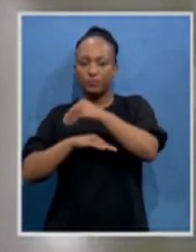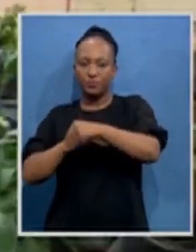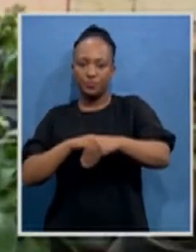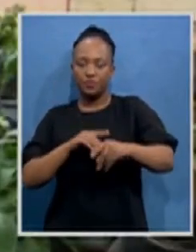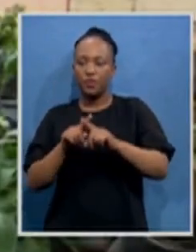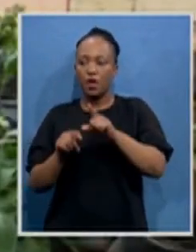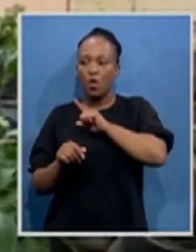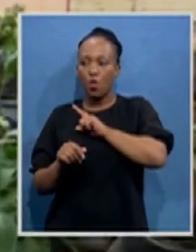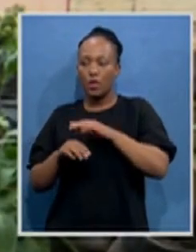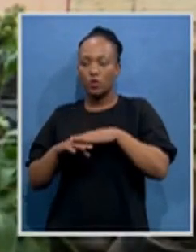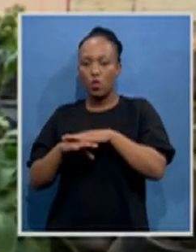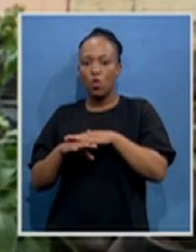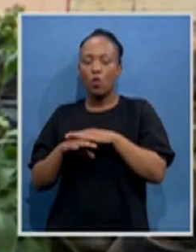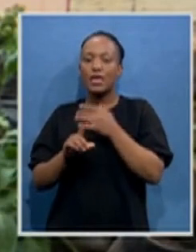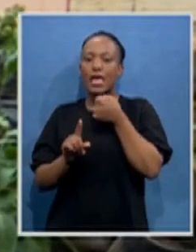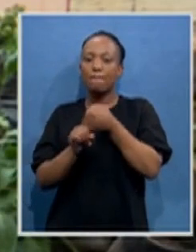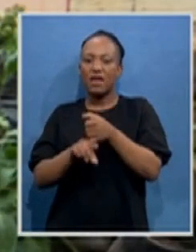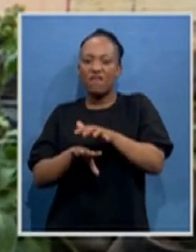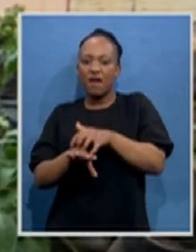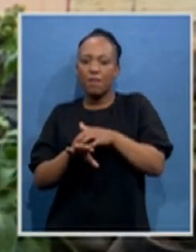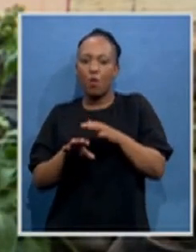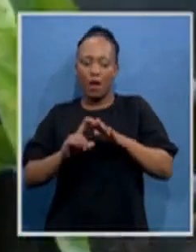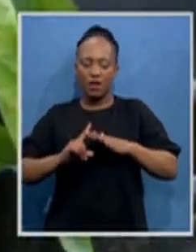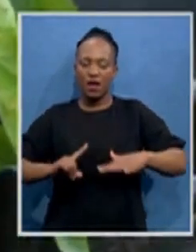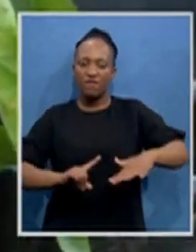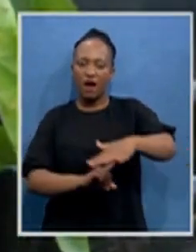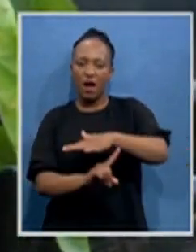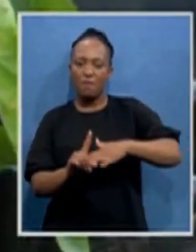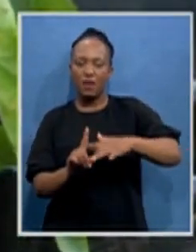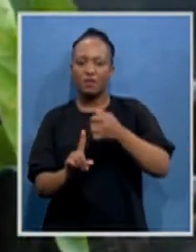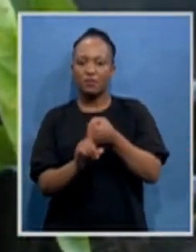farming on the environment. Nozintombi Mia, SABC News, Johannesburg.